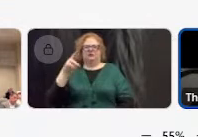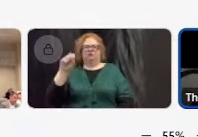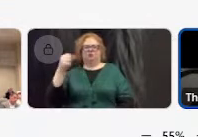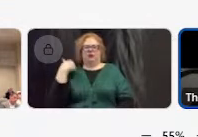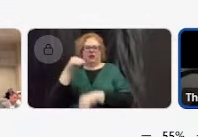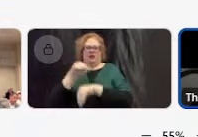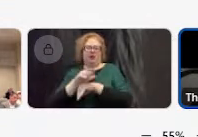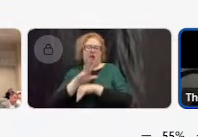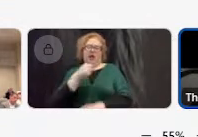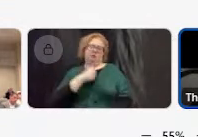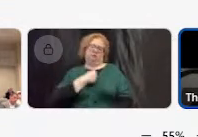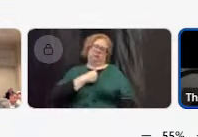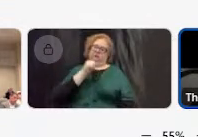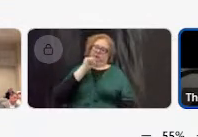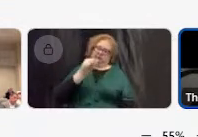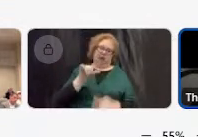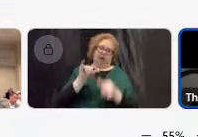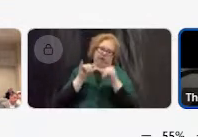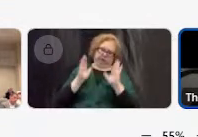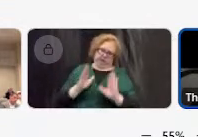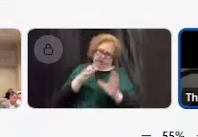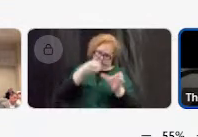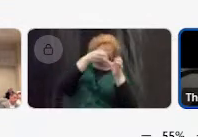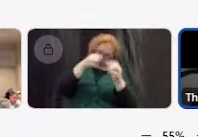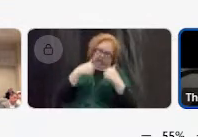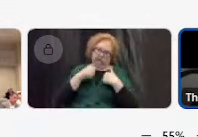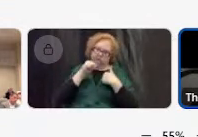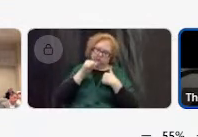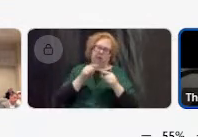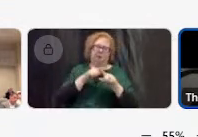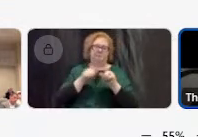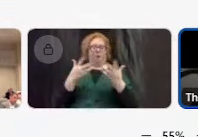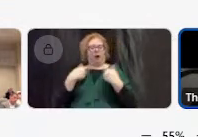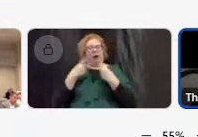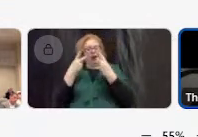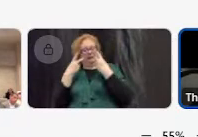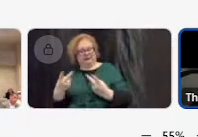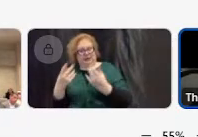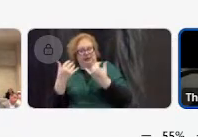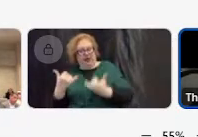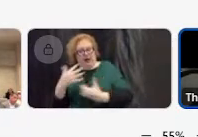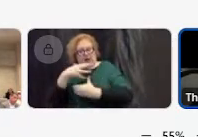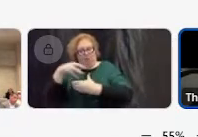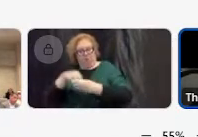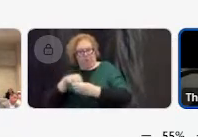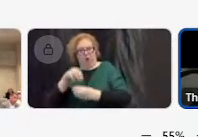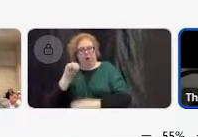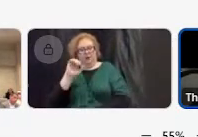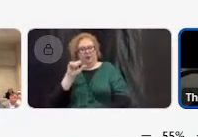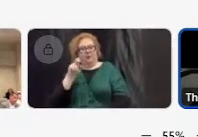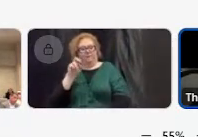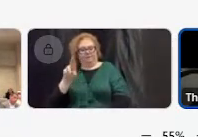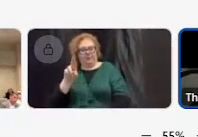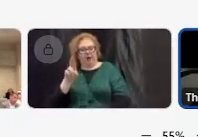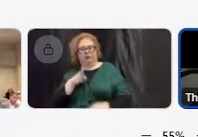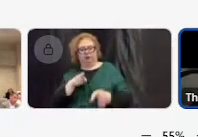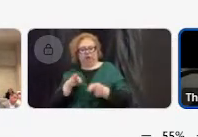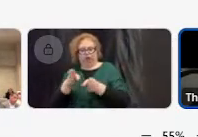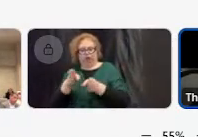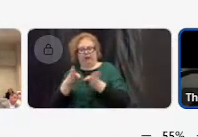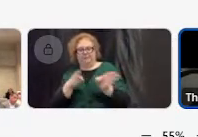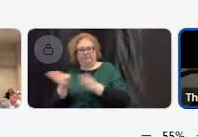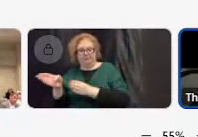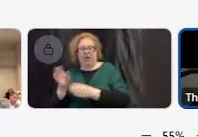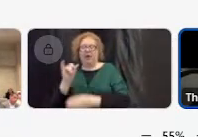shown shows things on what are now part of the master street plan. If y'all think this is a good thing, fine, go forward with